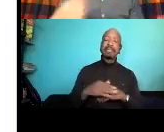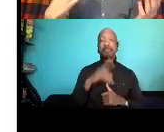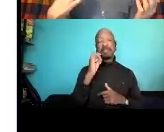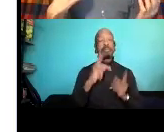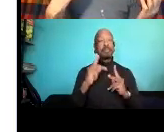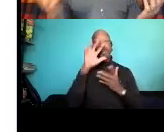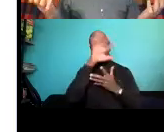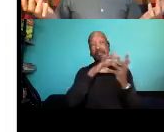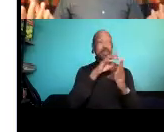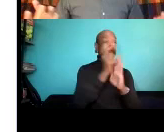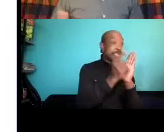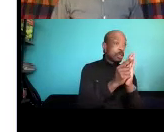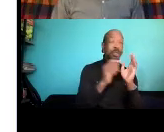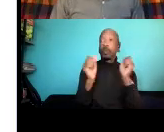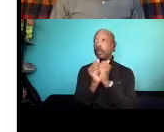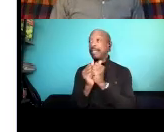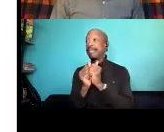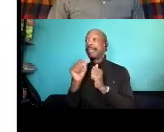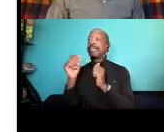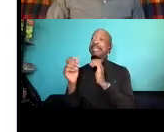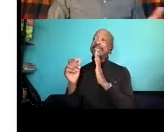entities with tax statuses.